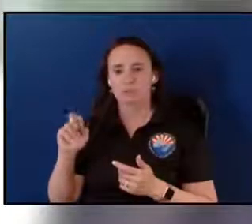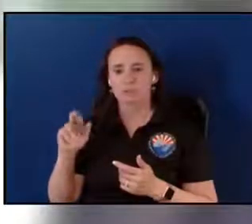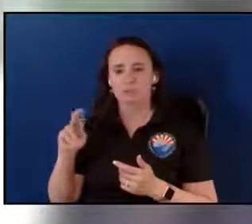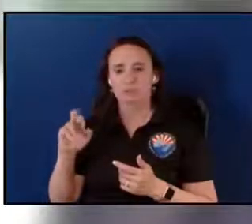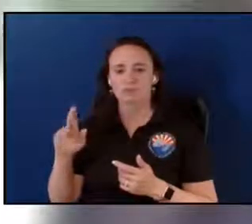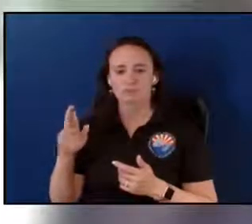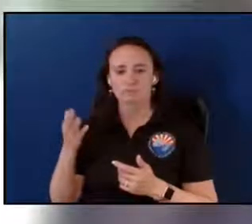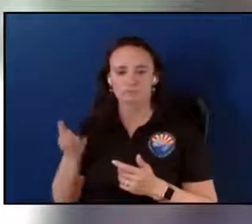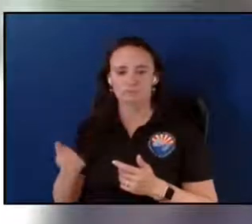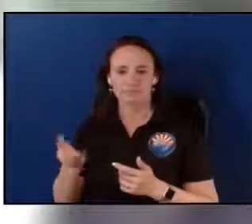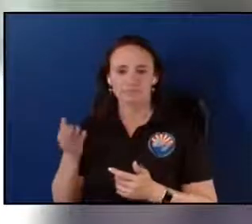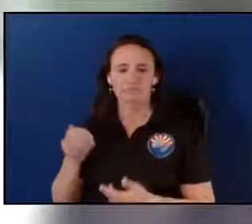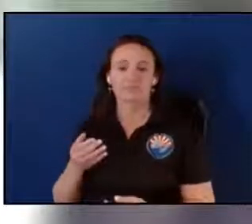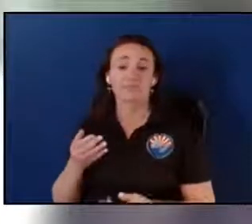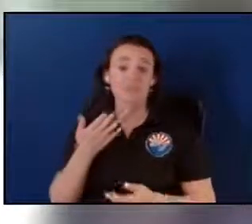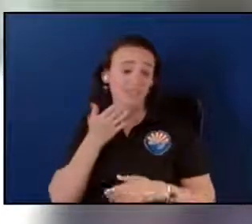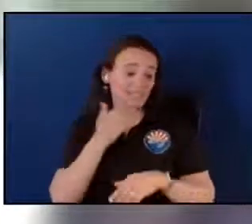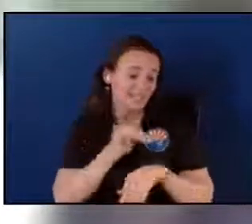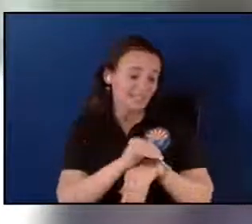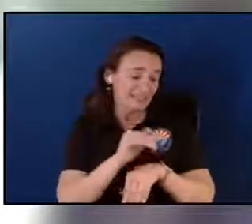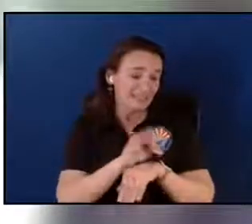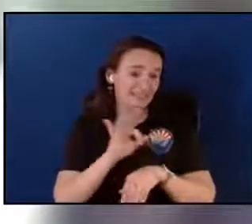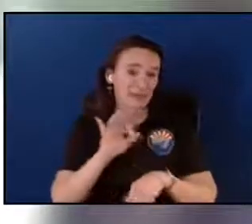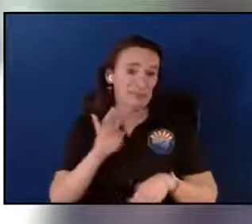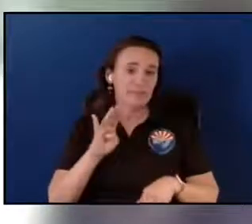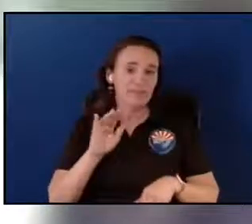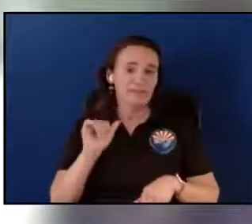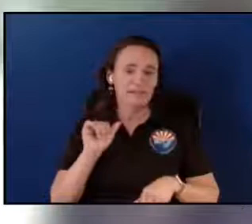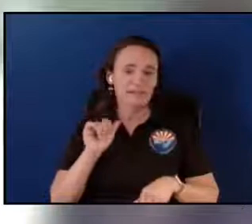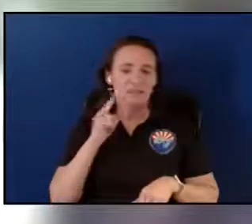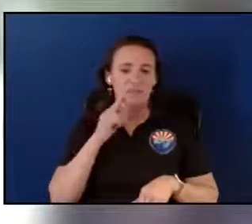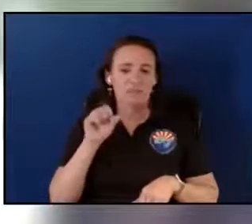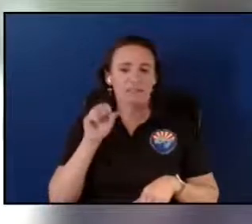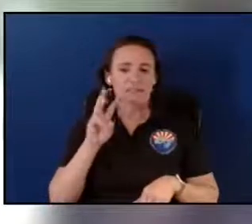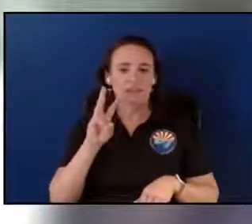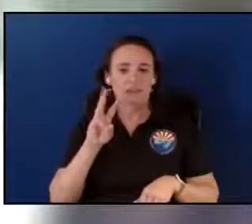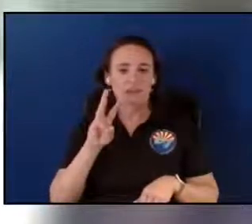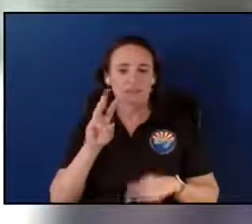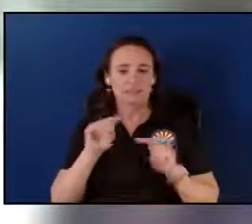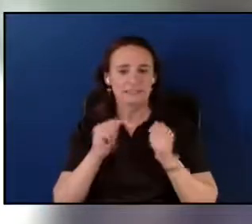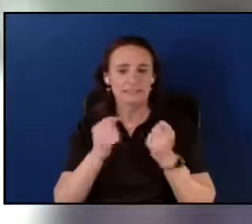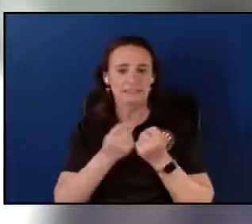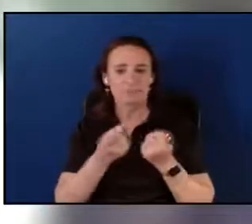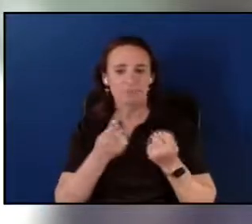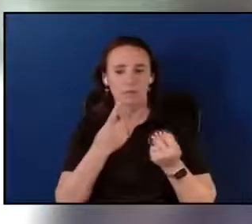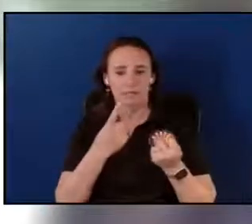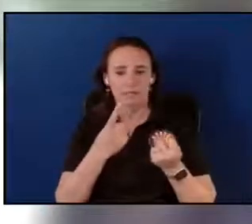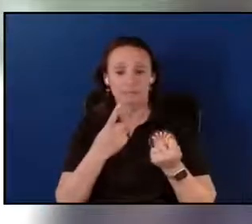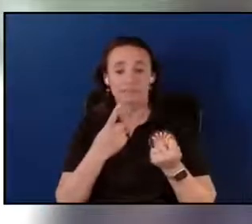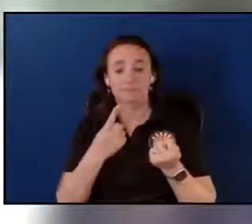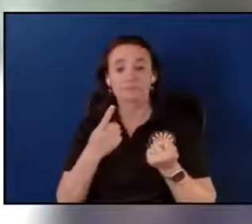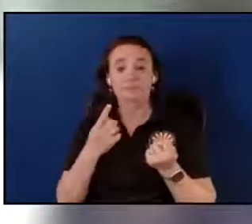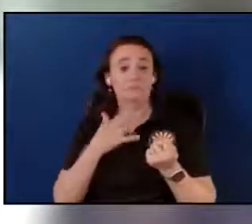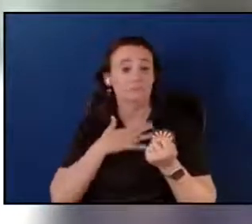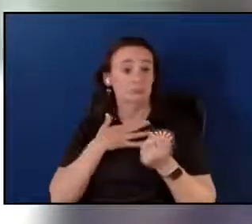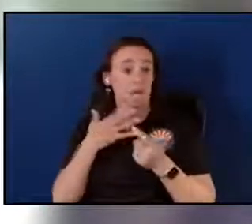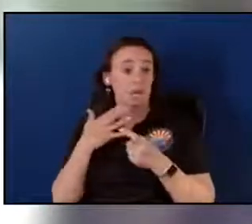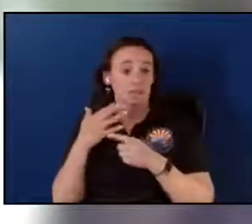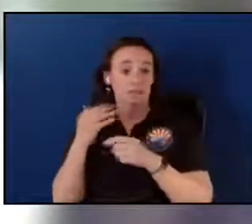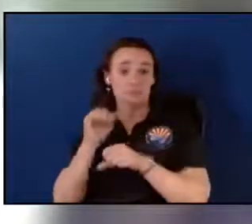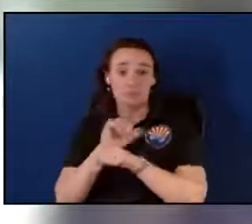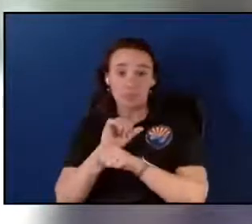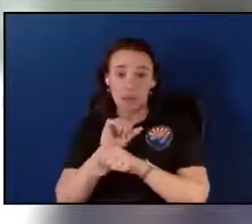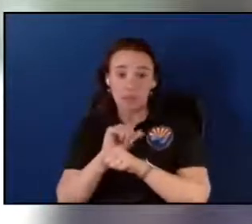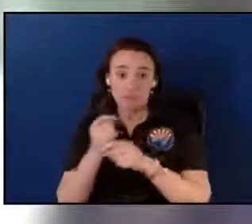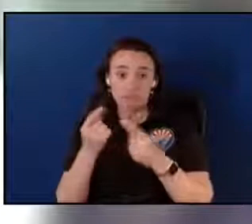Good evening, Stuart Turner. I'm the fire behavior analyst for Southwest Team Number 1. As a fire behavior analyst, what I do is I predict what the fire is going to do, very